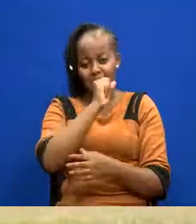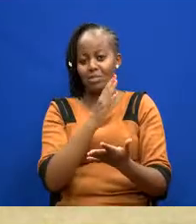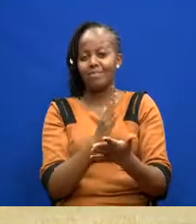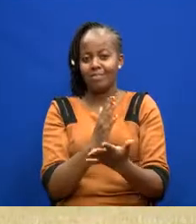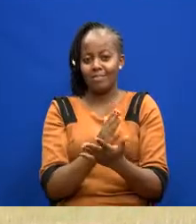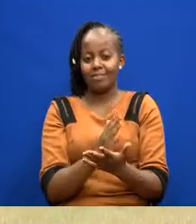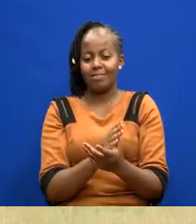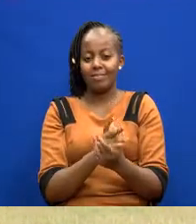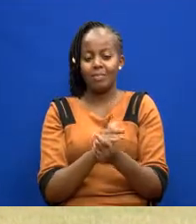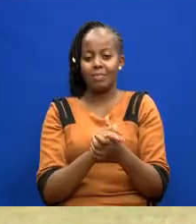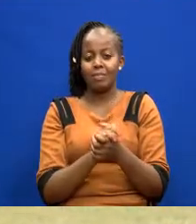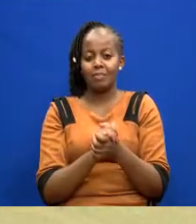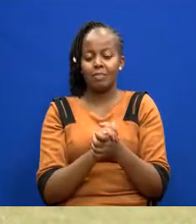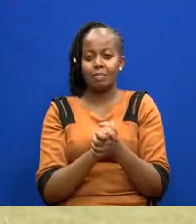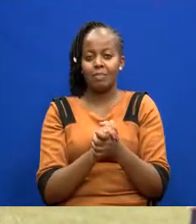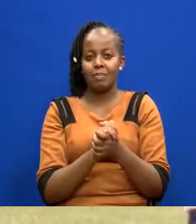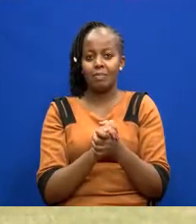beaten.